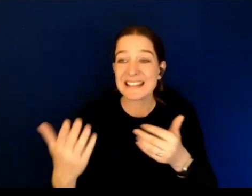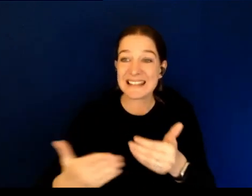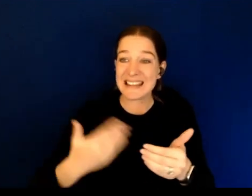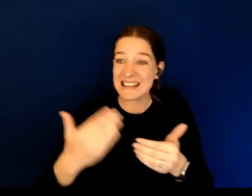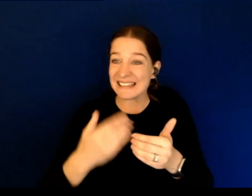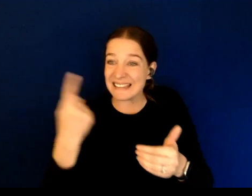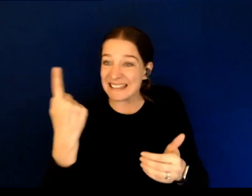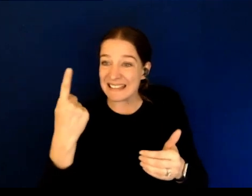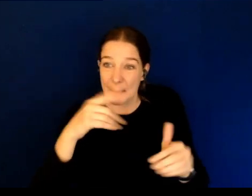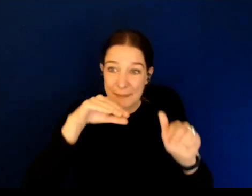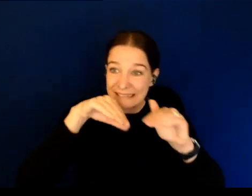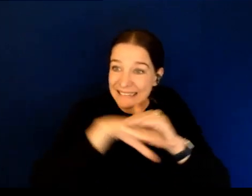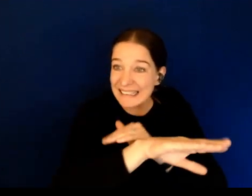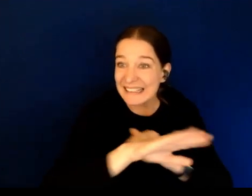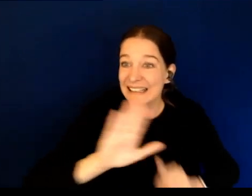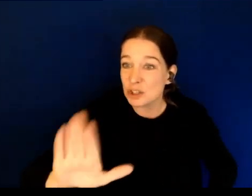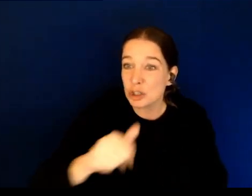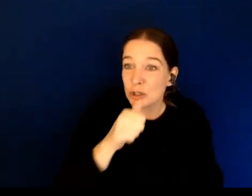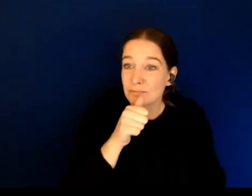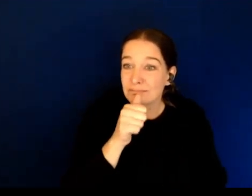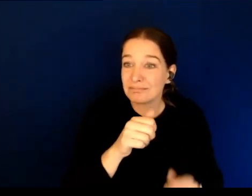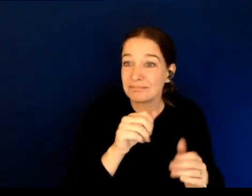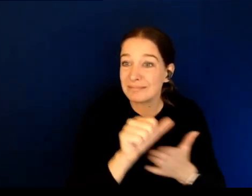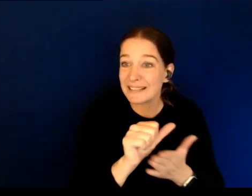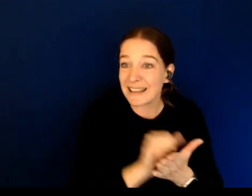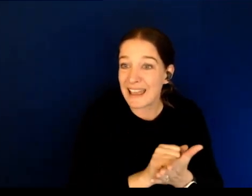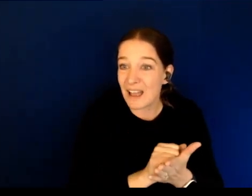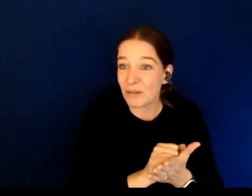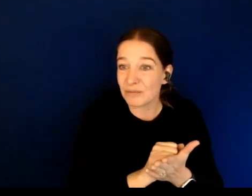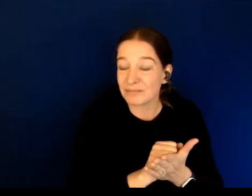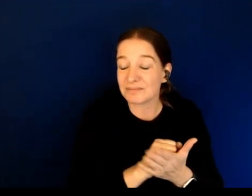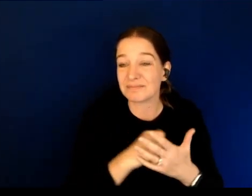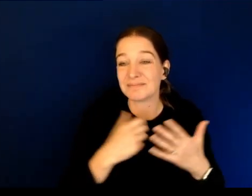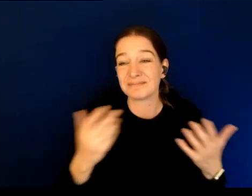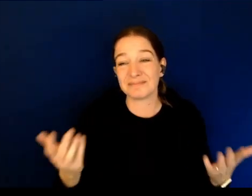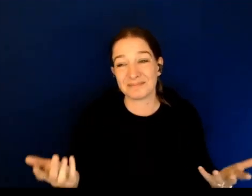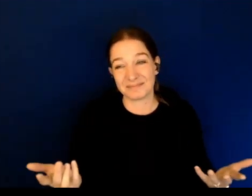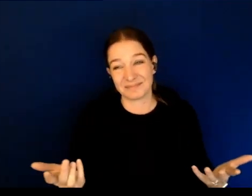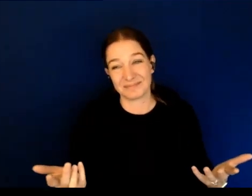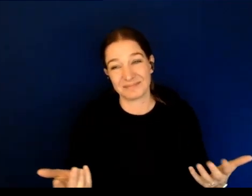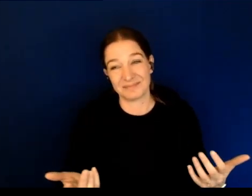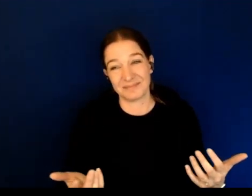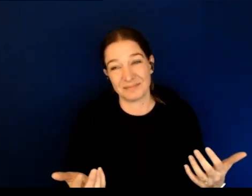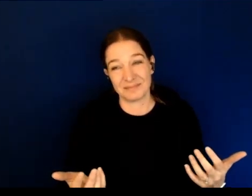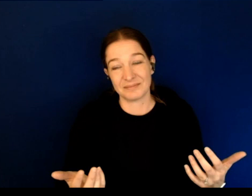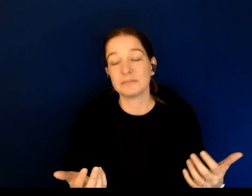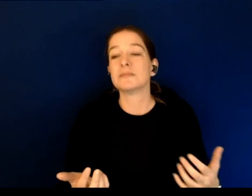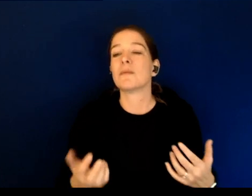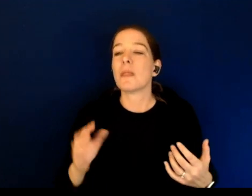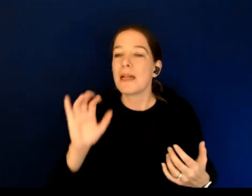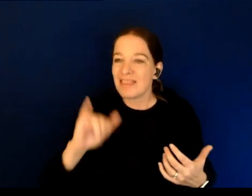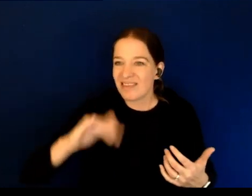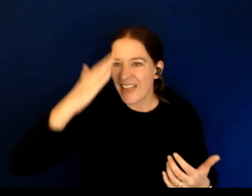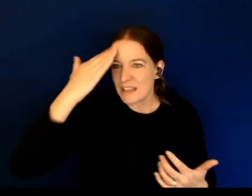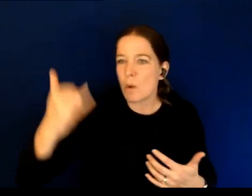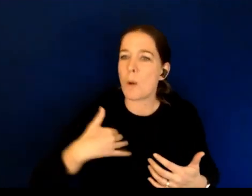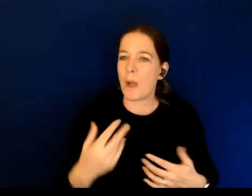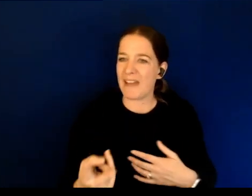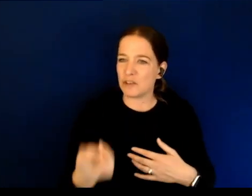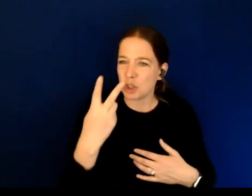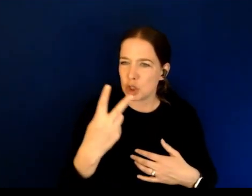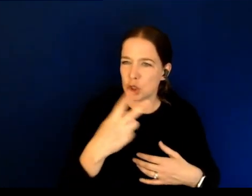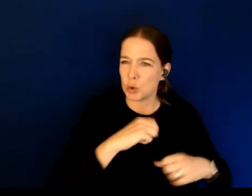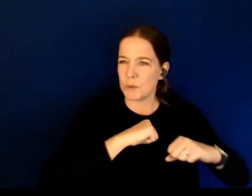For the two cons, there are safeguards in place. First, make sure you enable